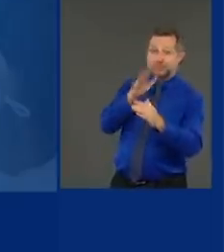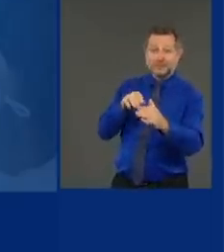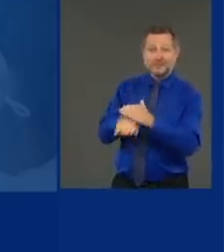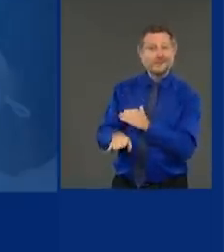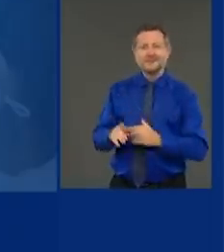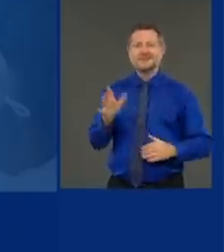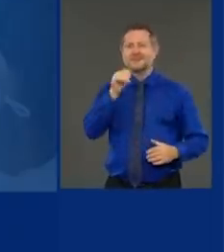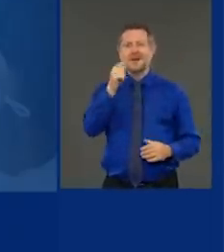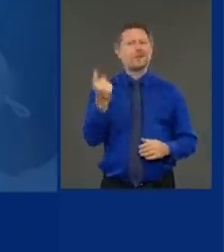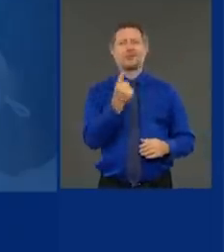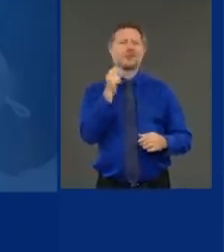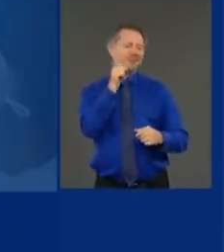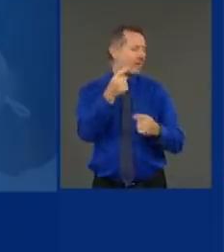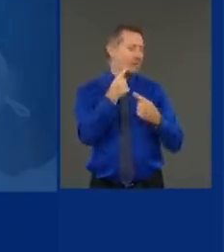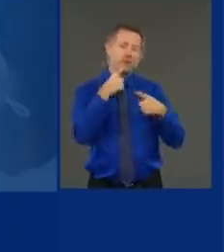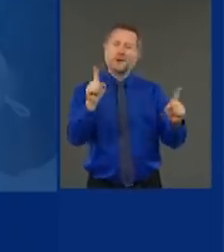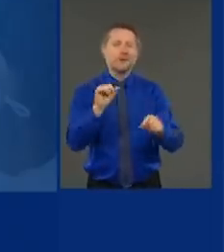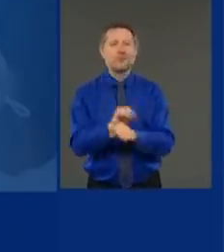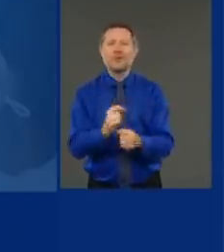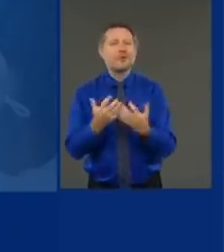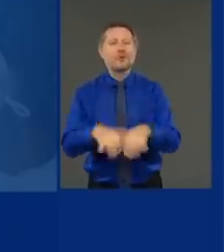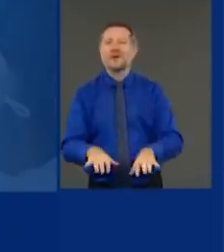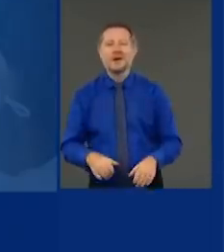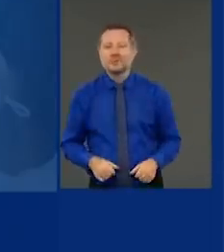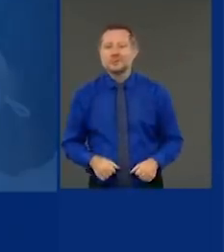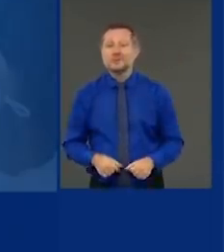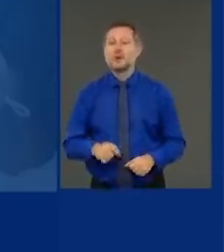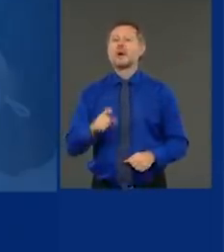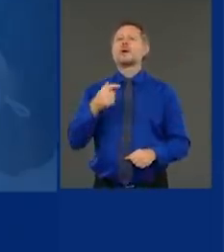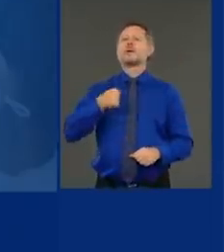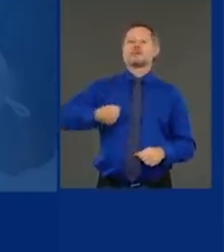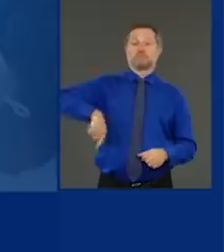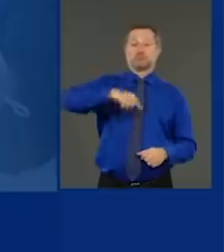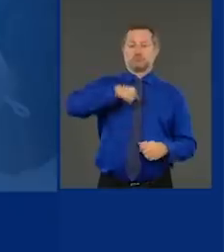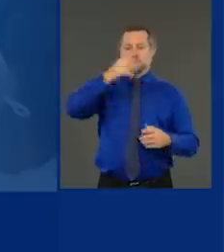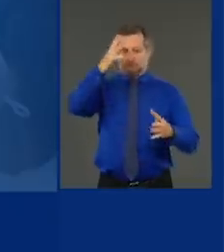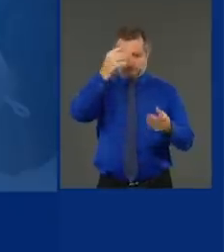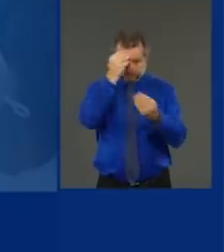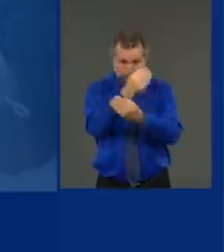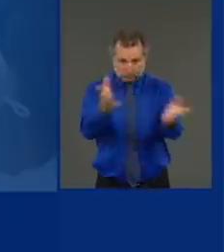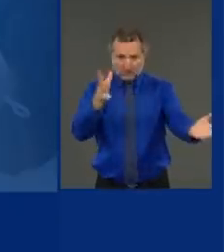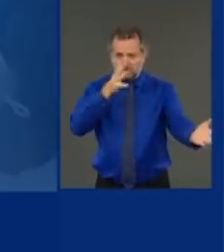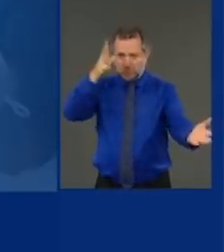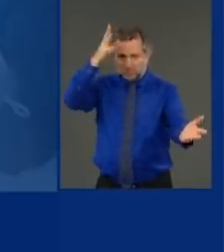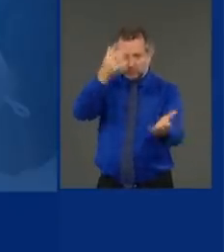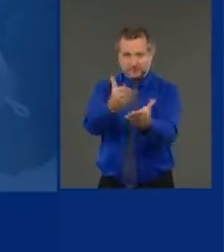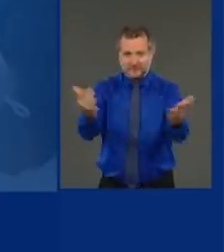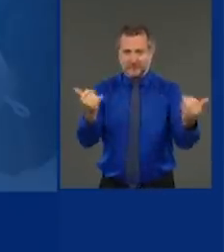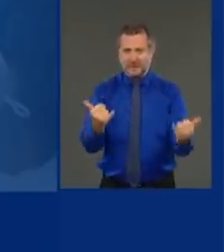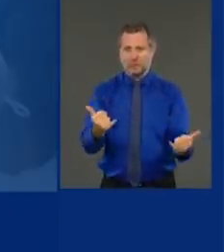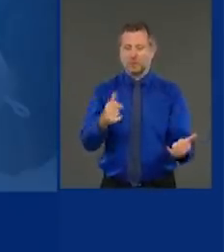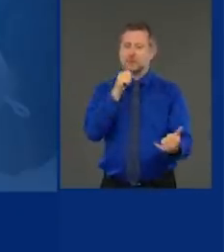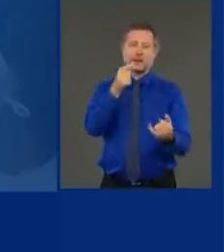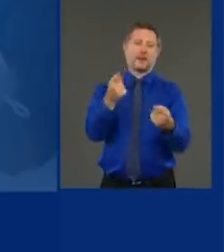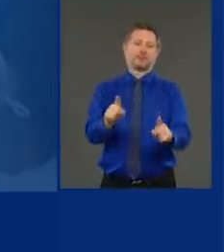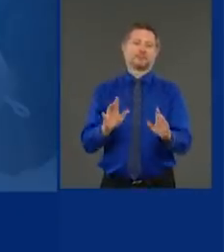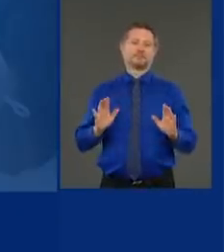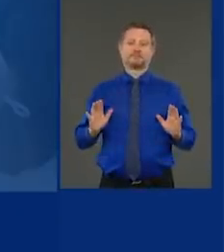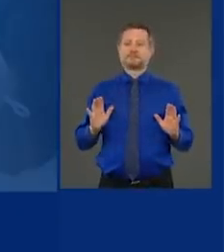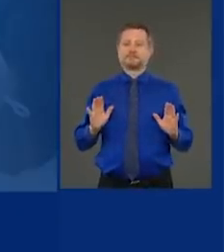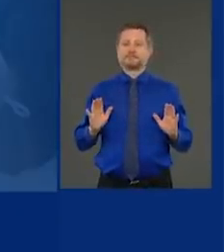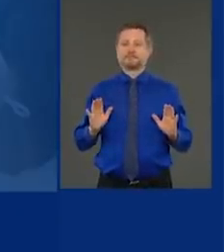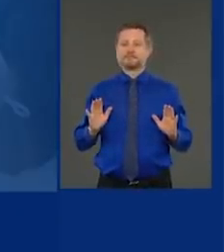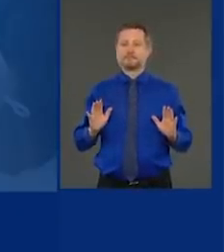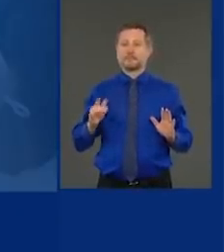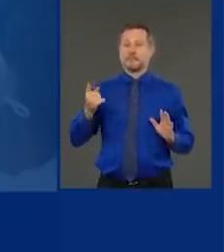way. I'm talking to parents. I am telling you it is not going to happen that way. They are not going to trust the